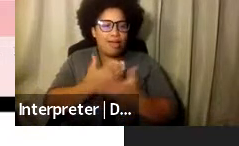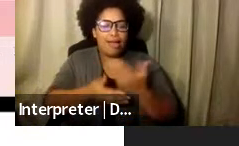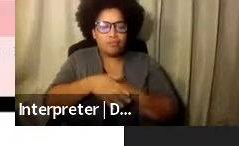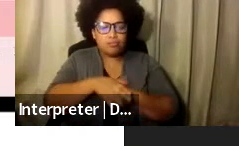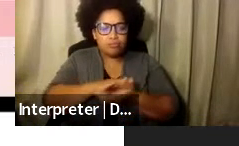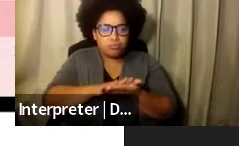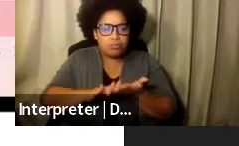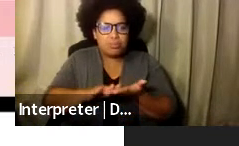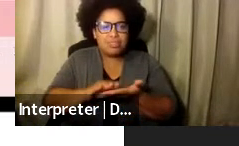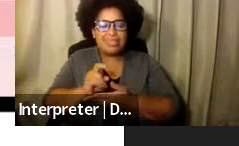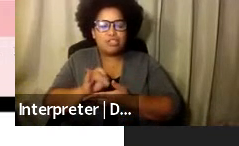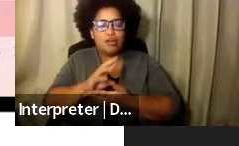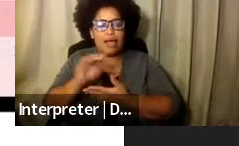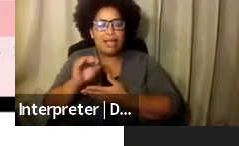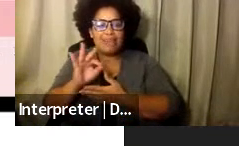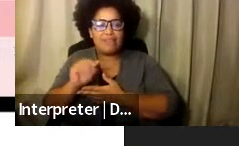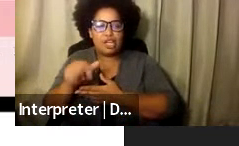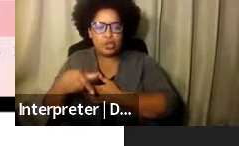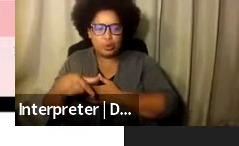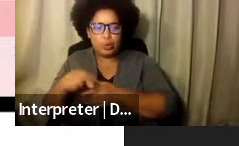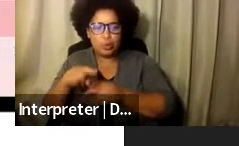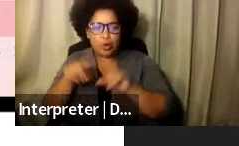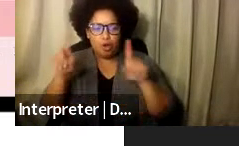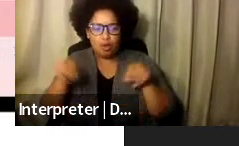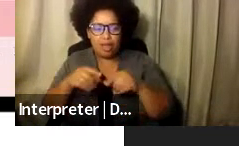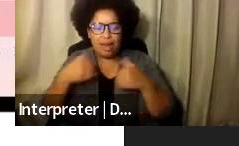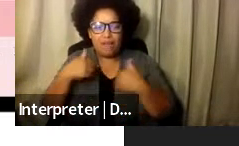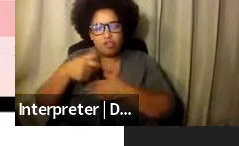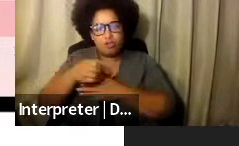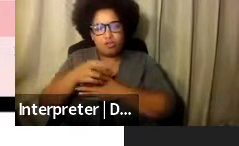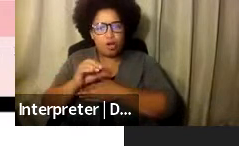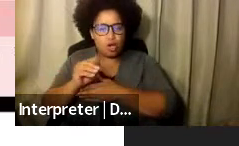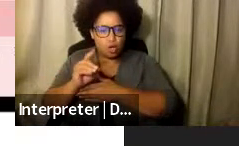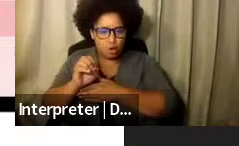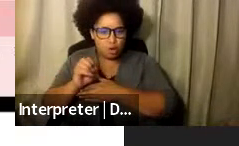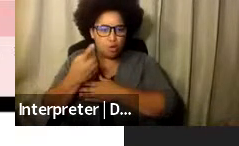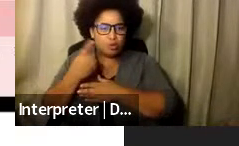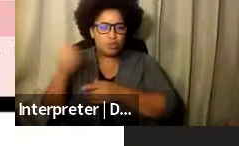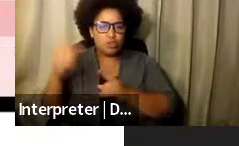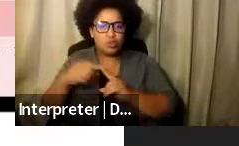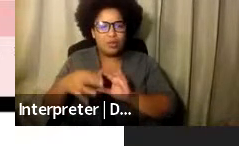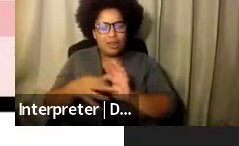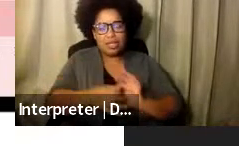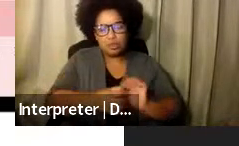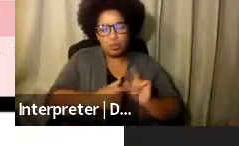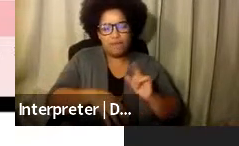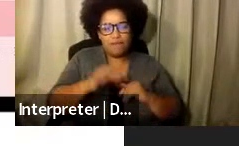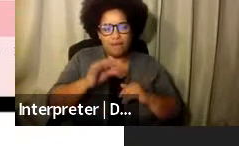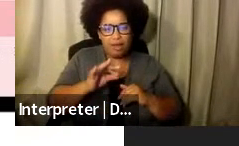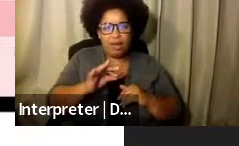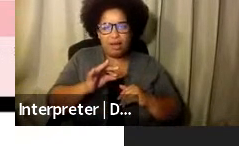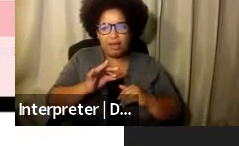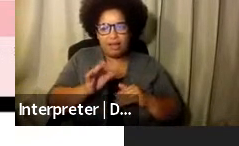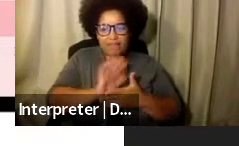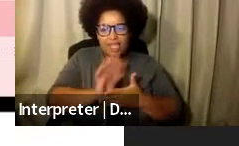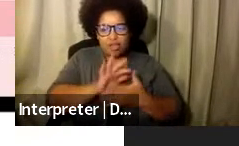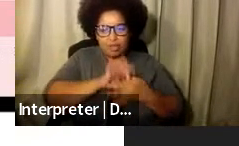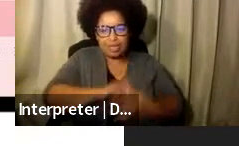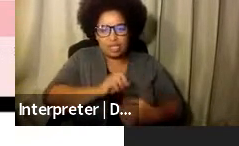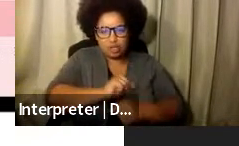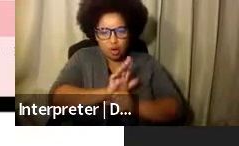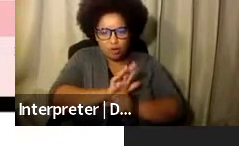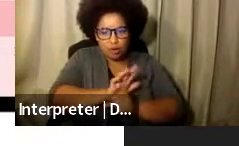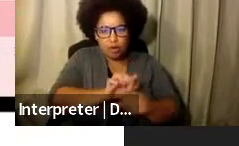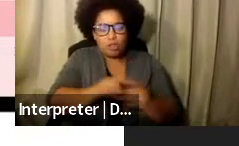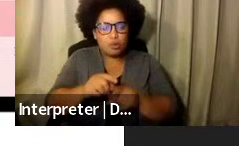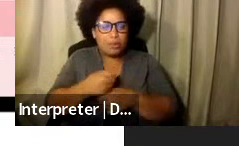and our FAQ card, which has a QR code to our link tree where you can find videos on COVID-19. We